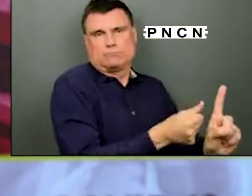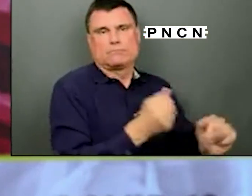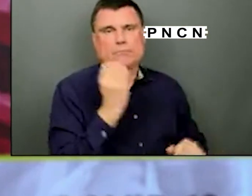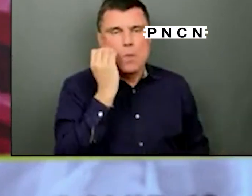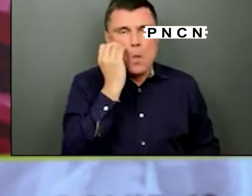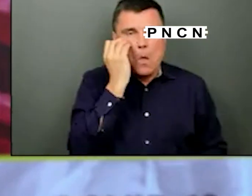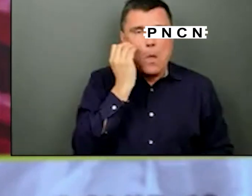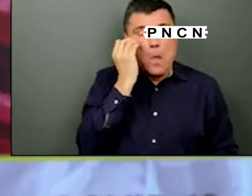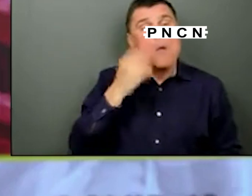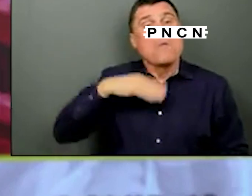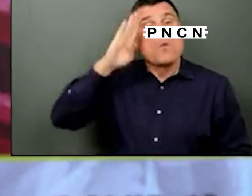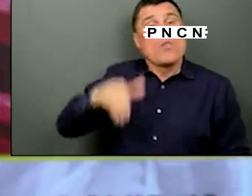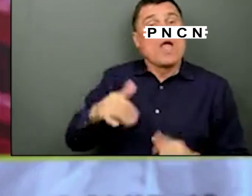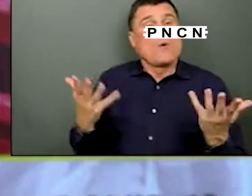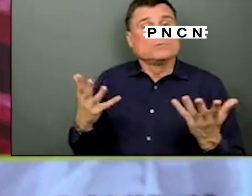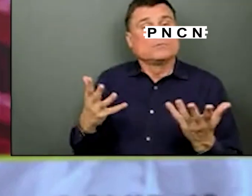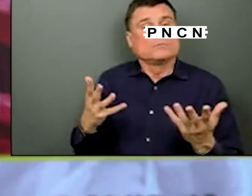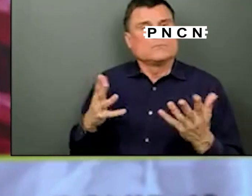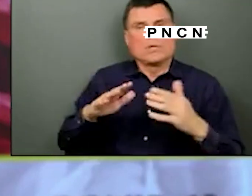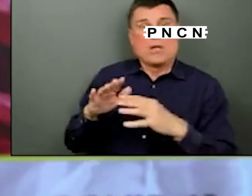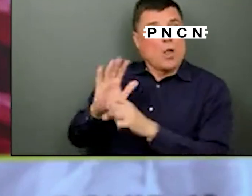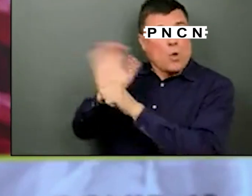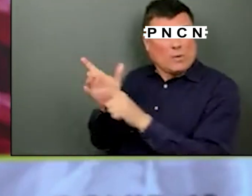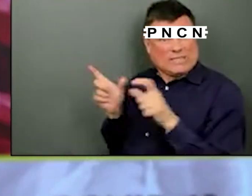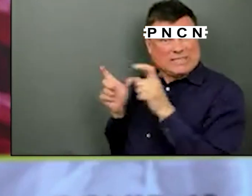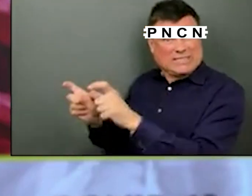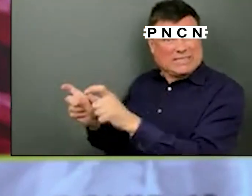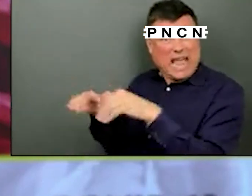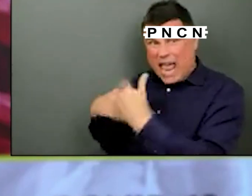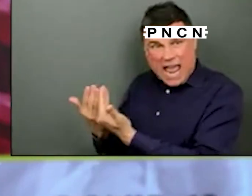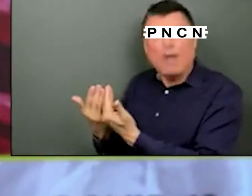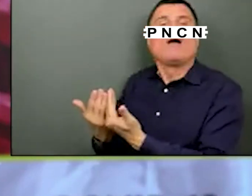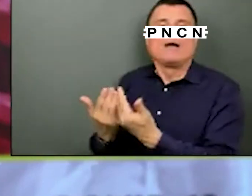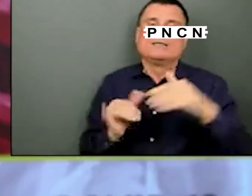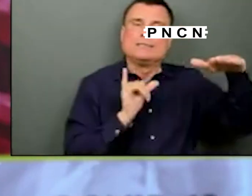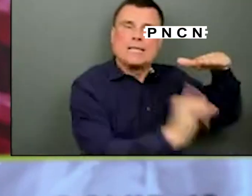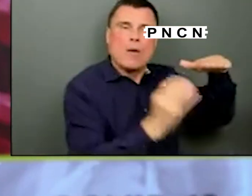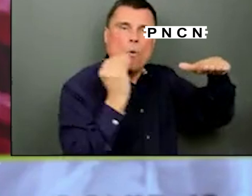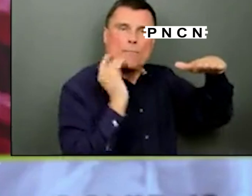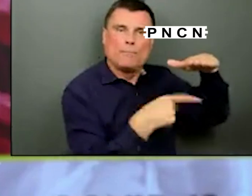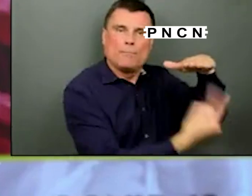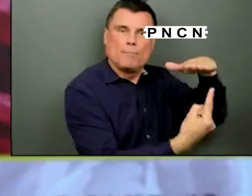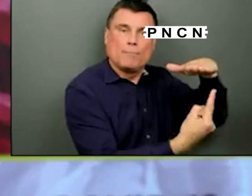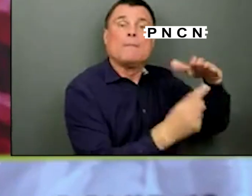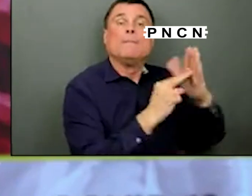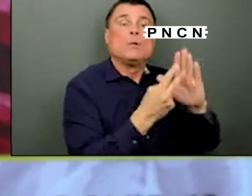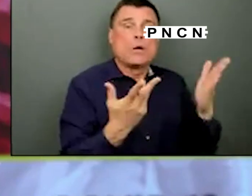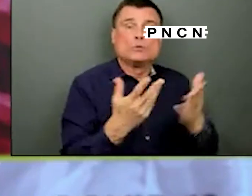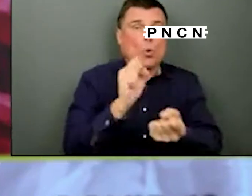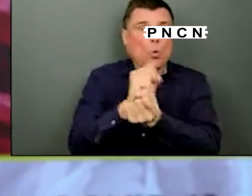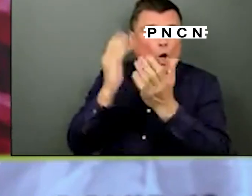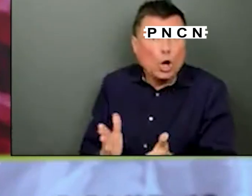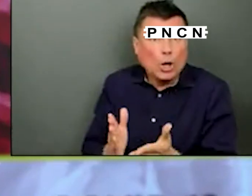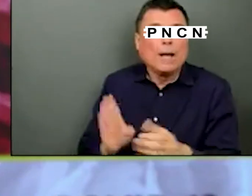transmission of COVID-19 is to stay home and self-isolate. This leave is good for workers, good for businesses,